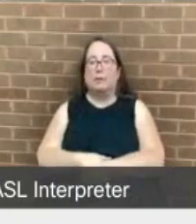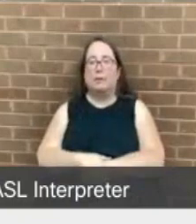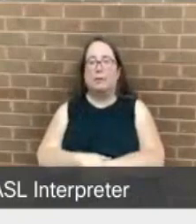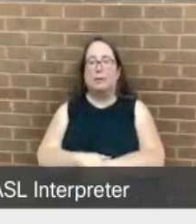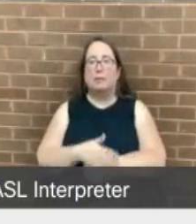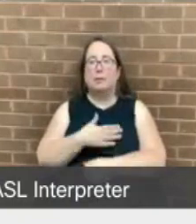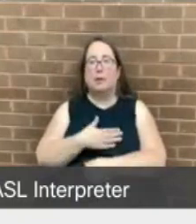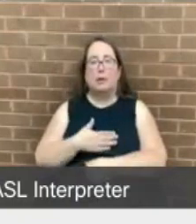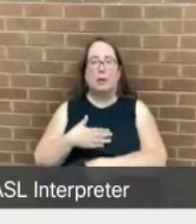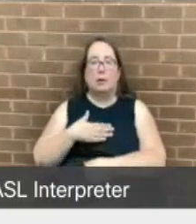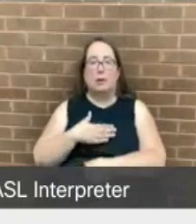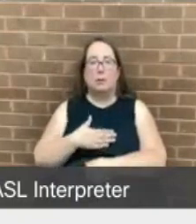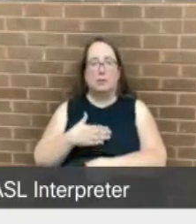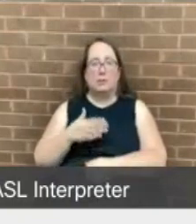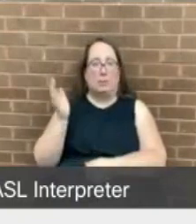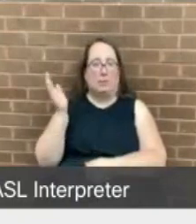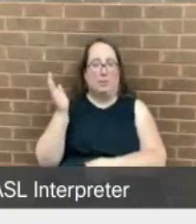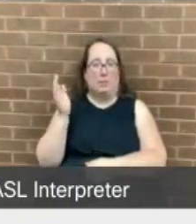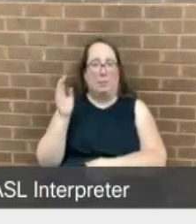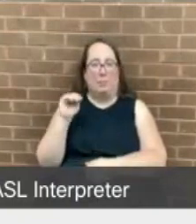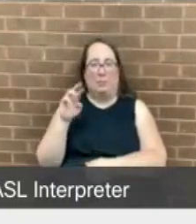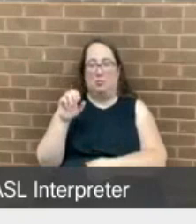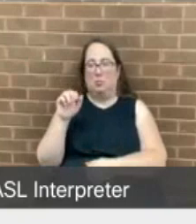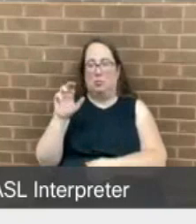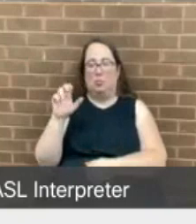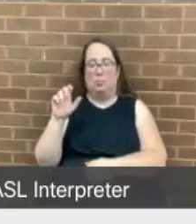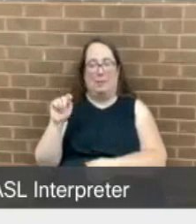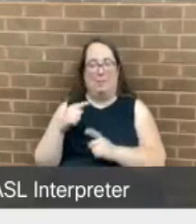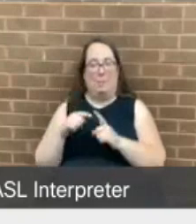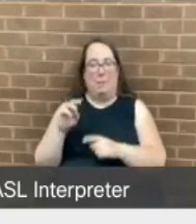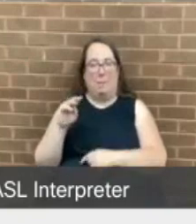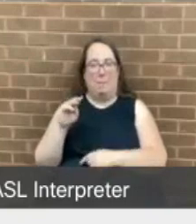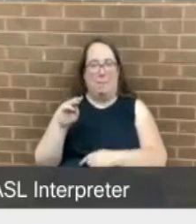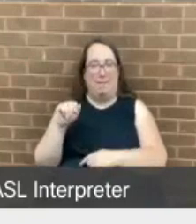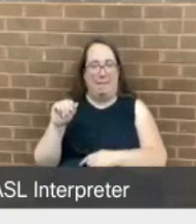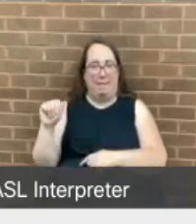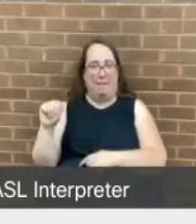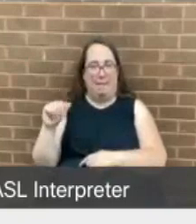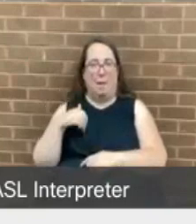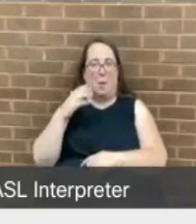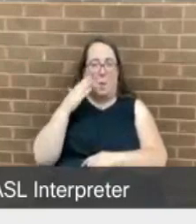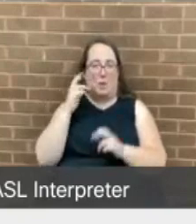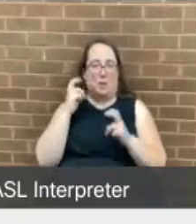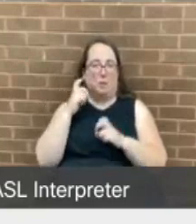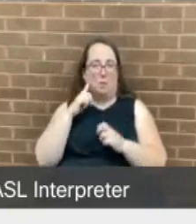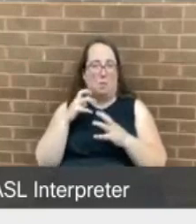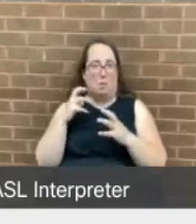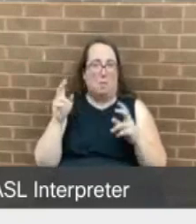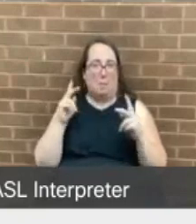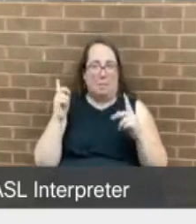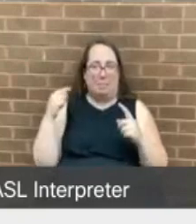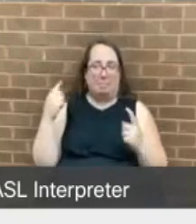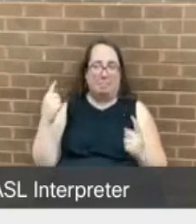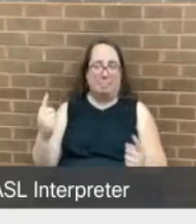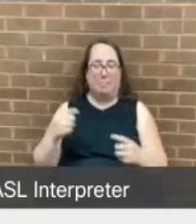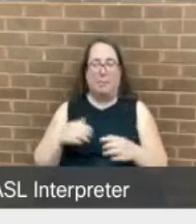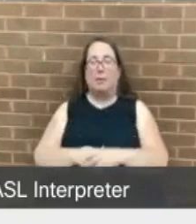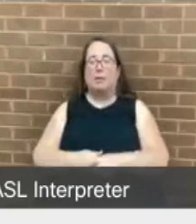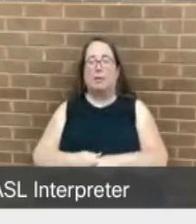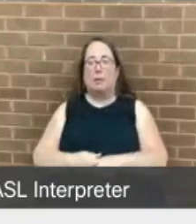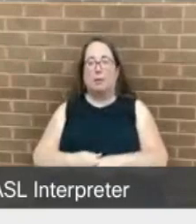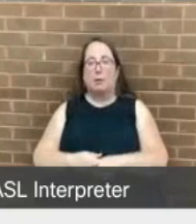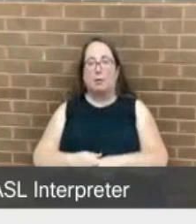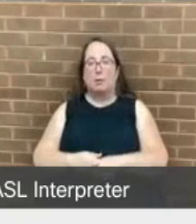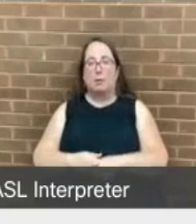presentation from Mr. Smith earlier from MAA. I know this has been an issue for a lot of our constituents in the past, particularly when it comes to